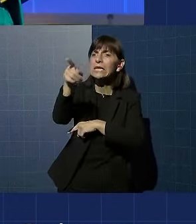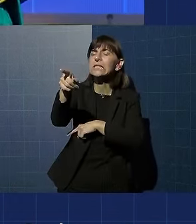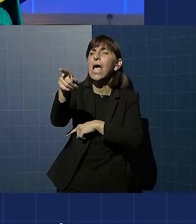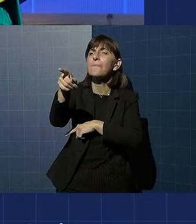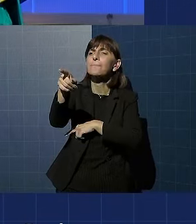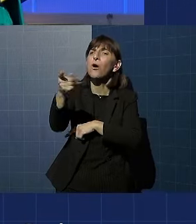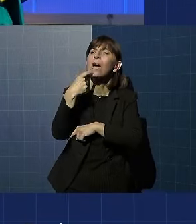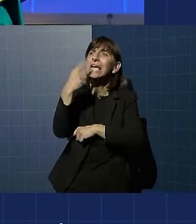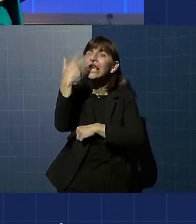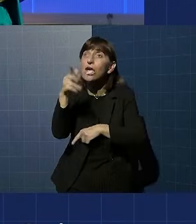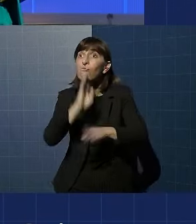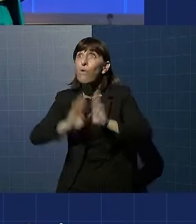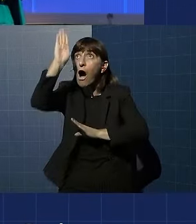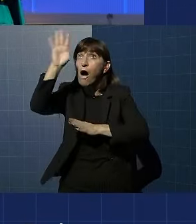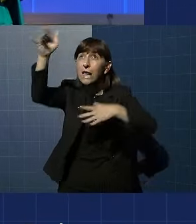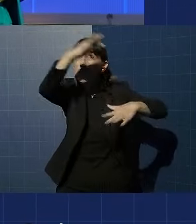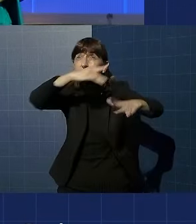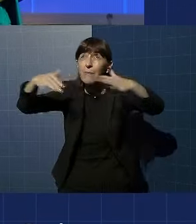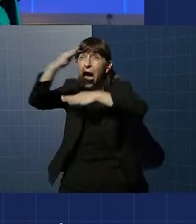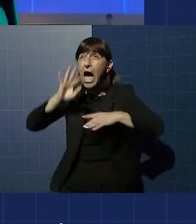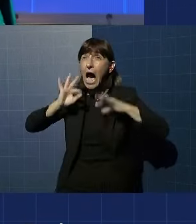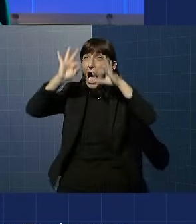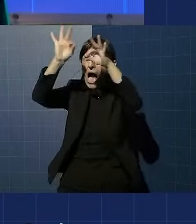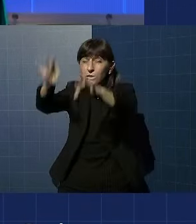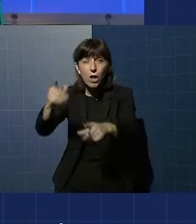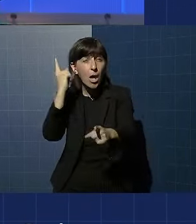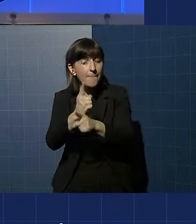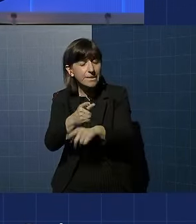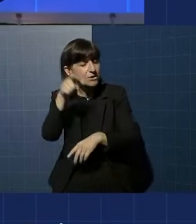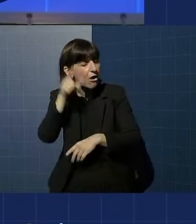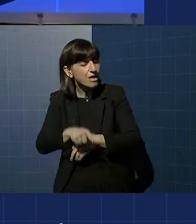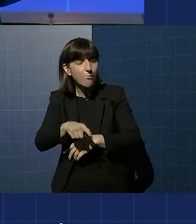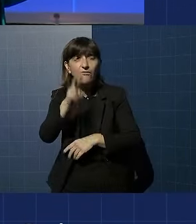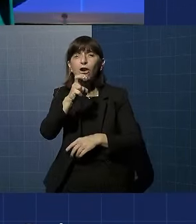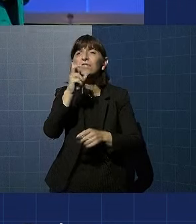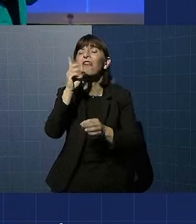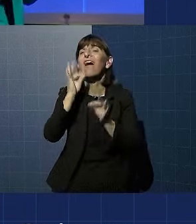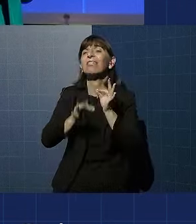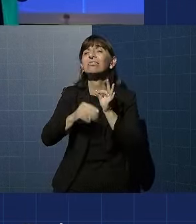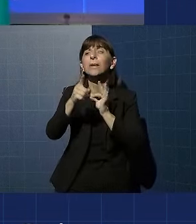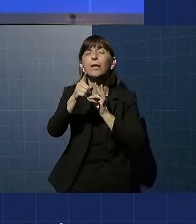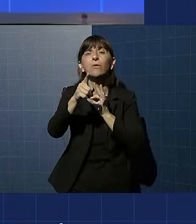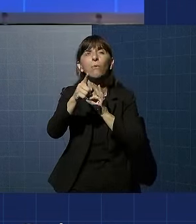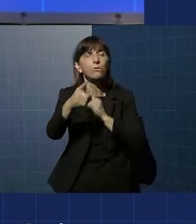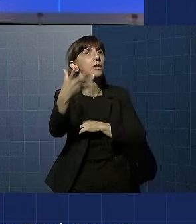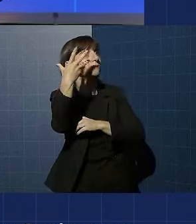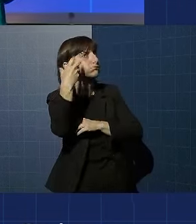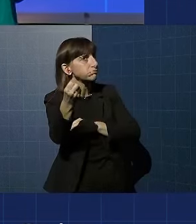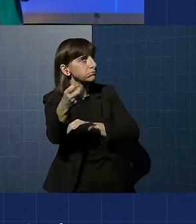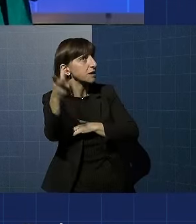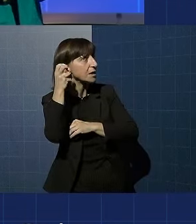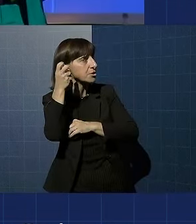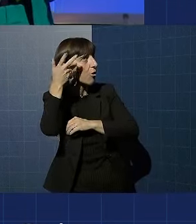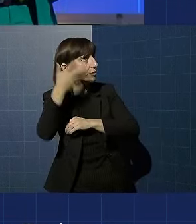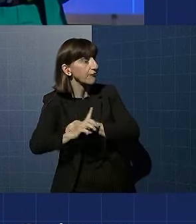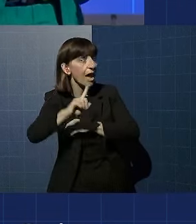hear the question. And if you say, yes, I want to go, it will take another 20 minutes for me to hear, yes, I want to go. This